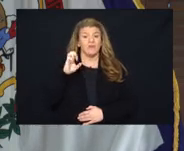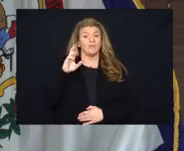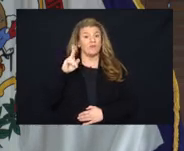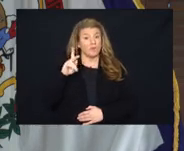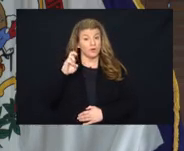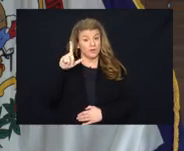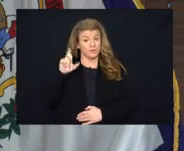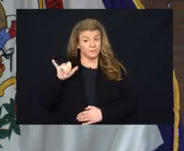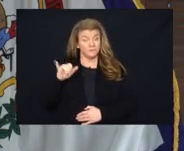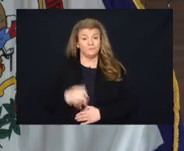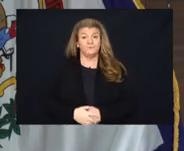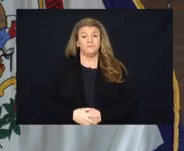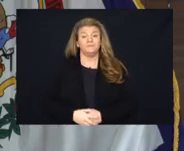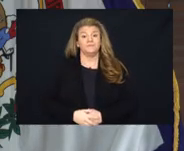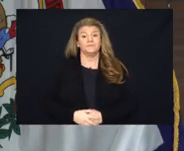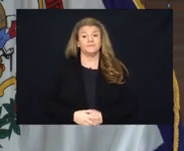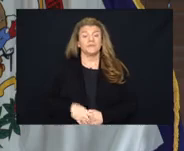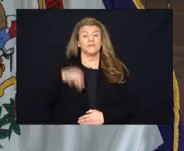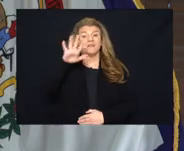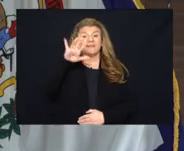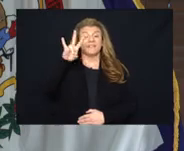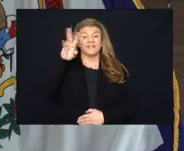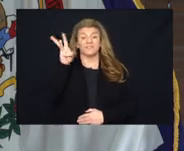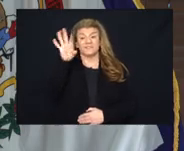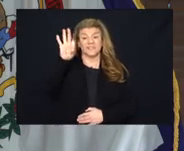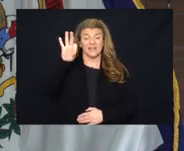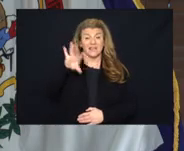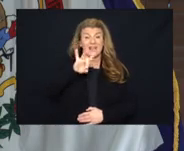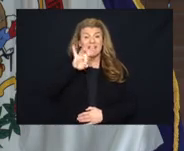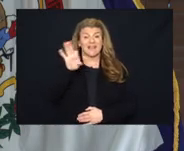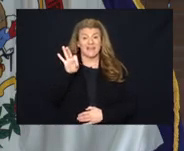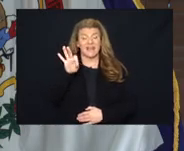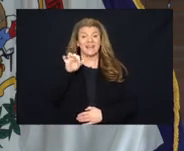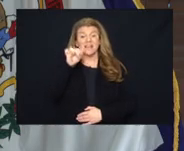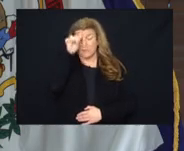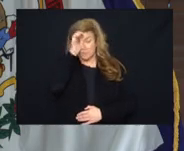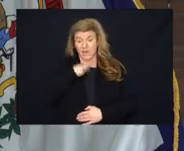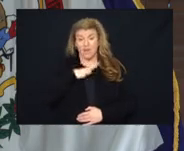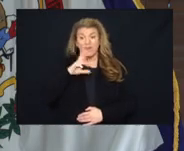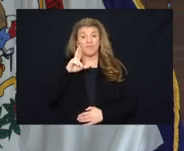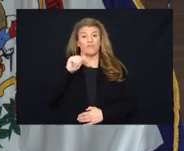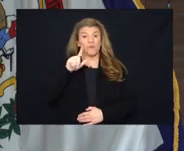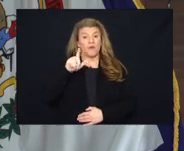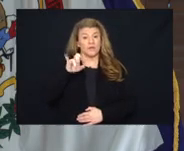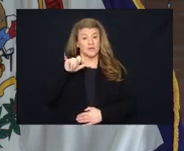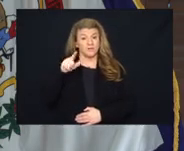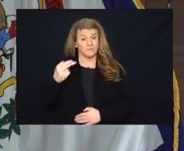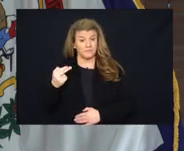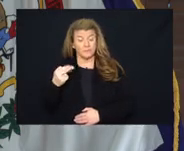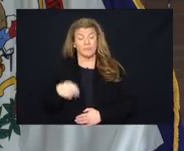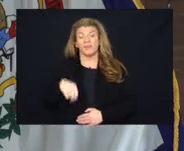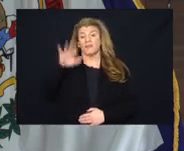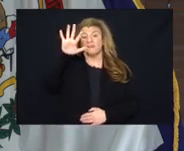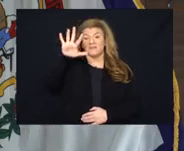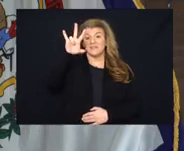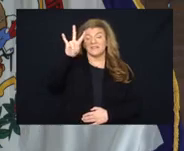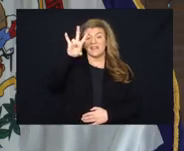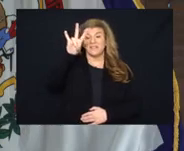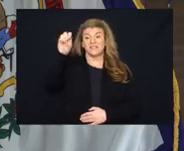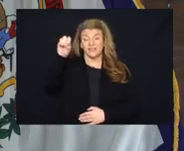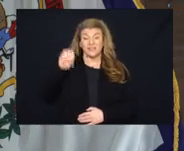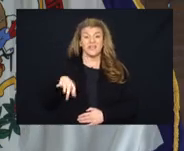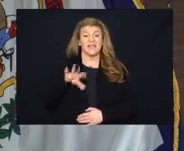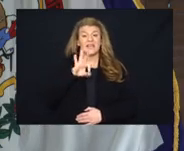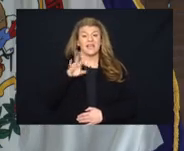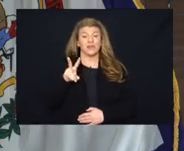County. The 5,769th death, an 89-year-old male from Raleigh County. The 5,770th death,